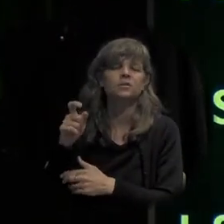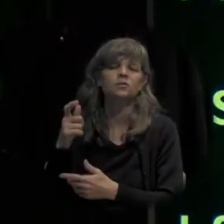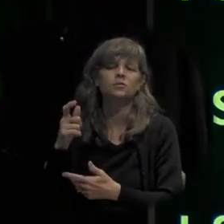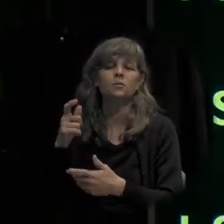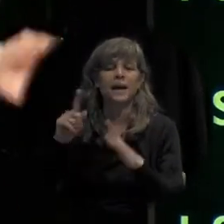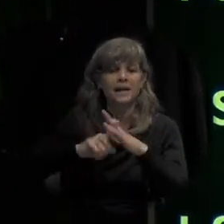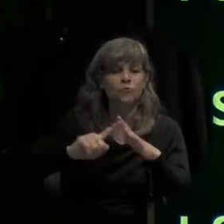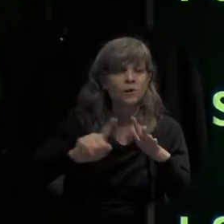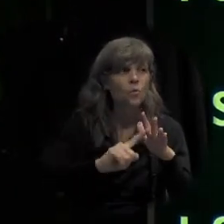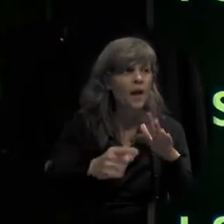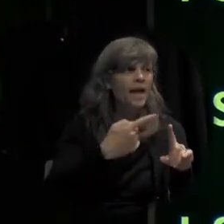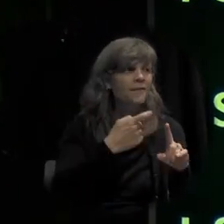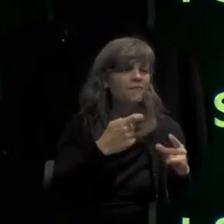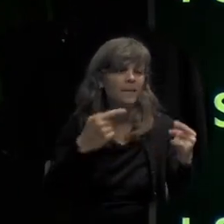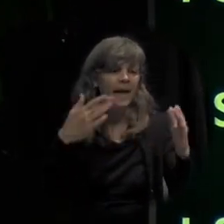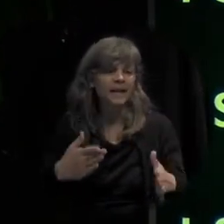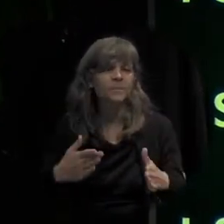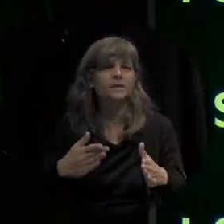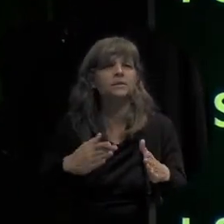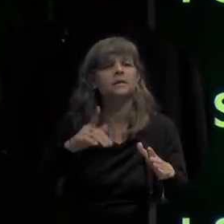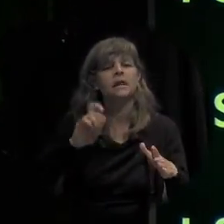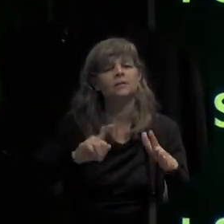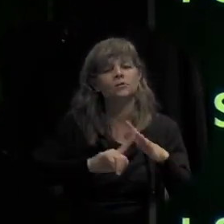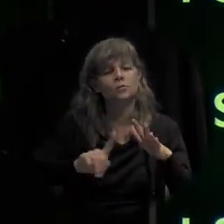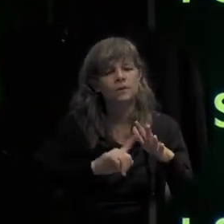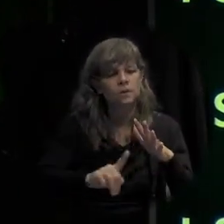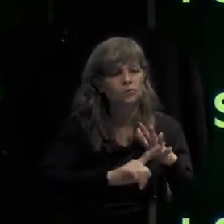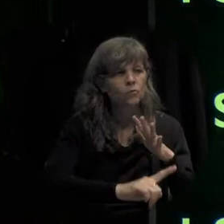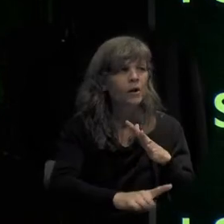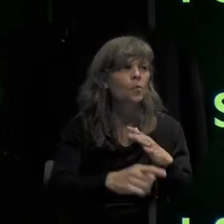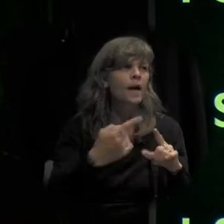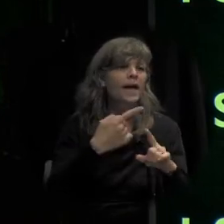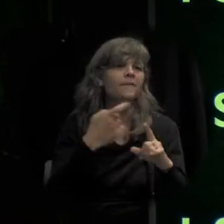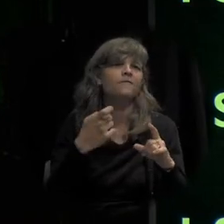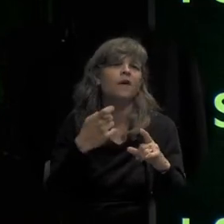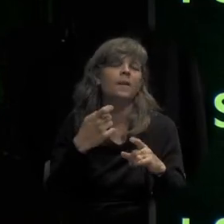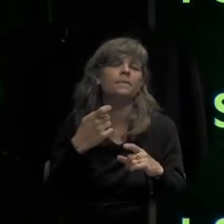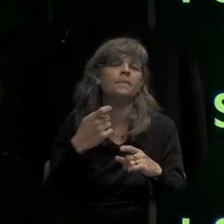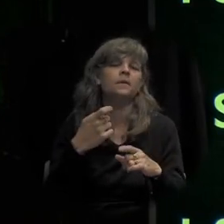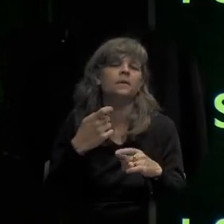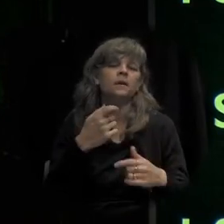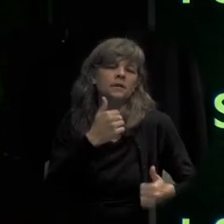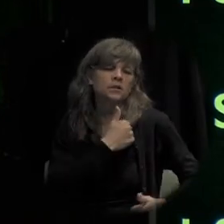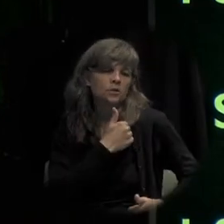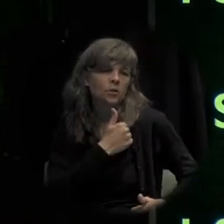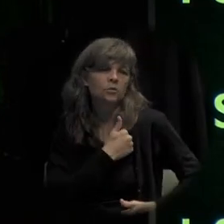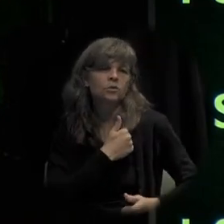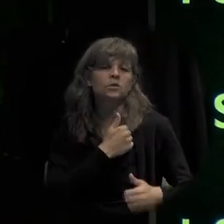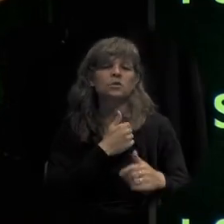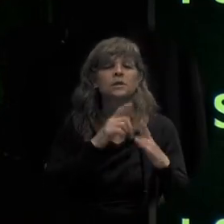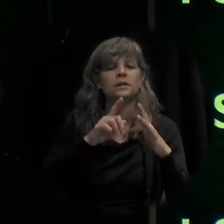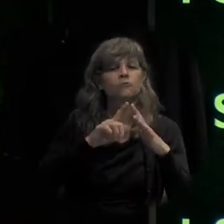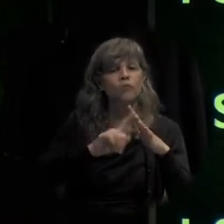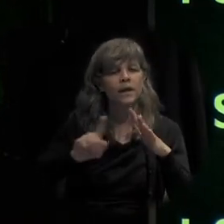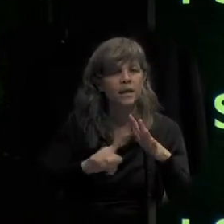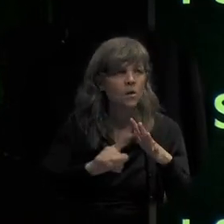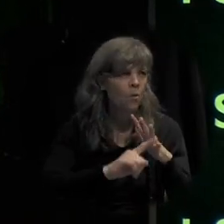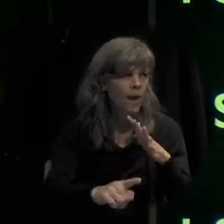Philistines. And finally, David decided to get out of Dodge. So as he is running from Saul, you would think things are getting